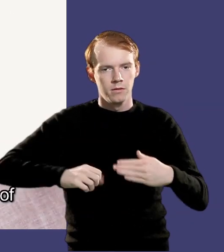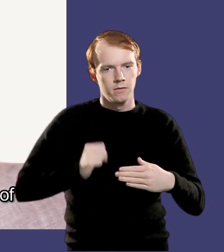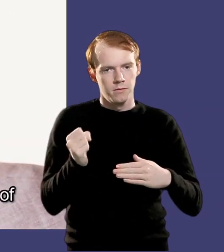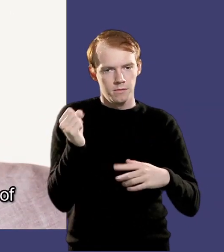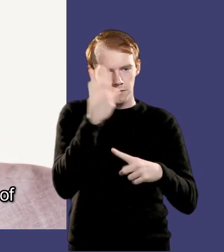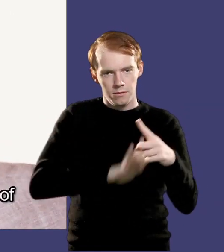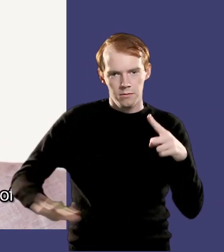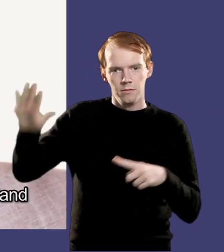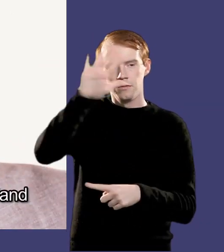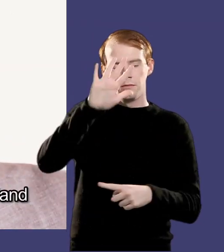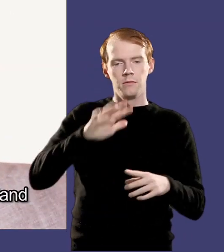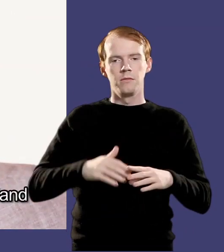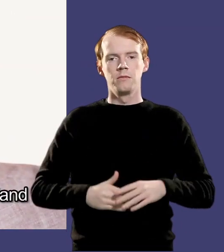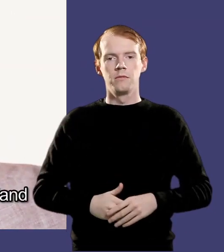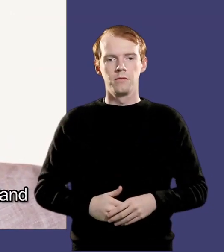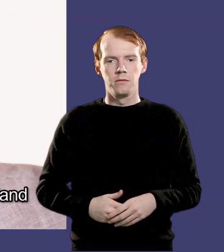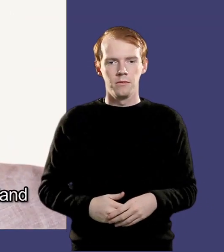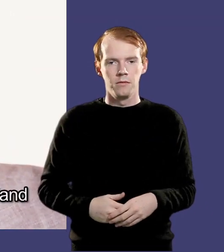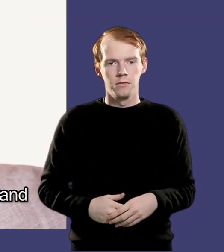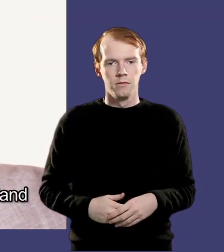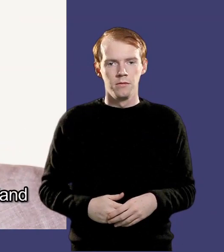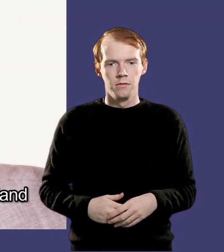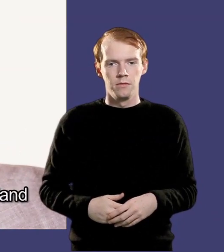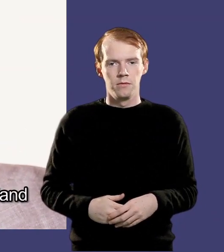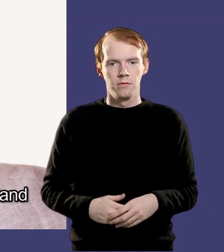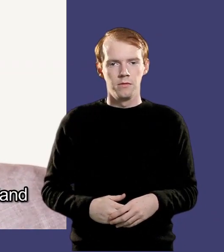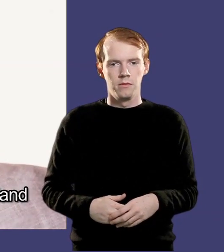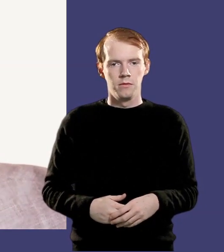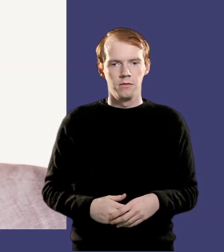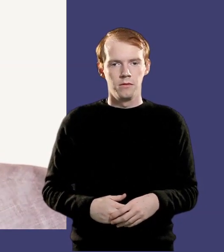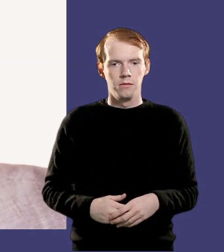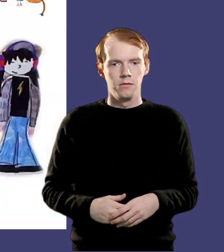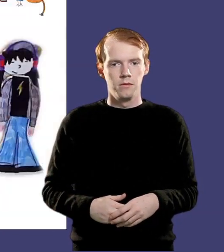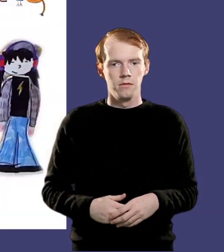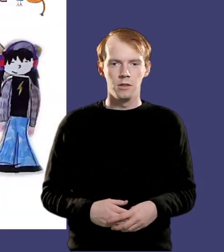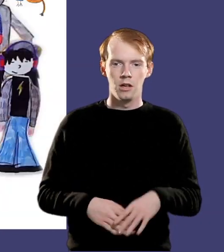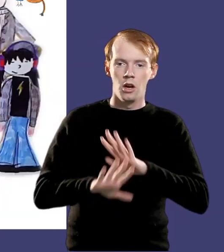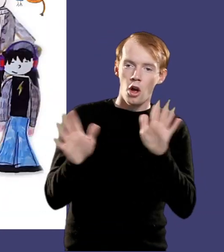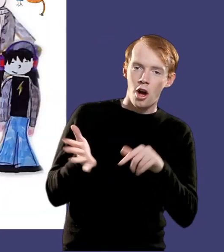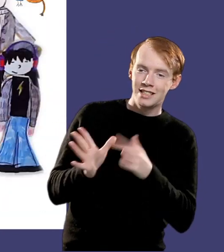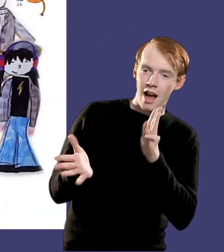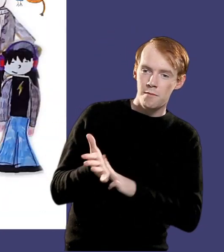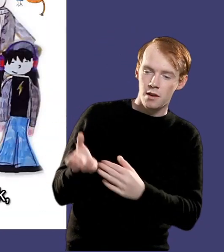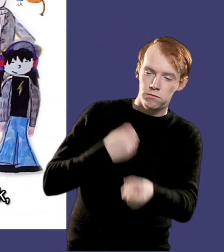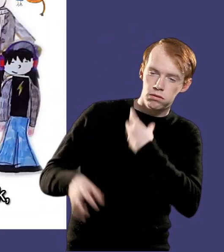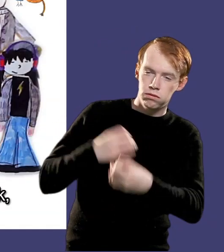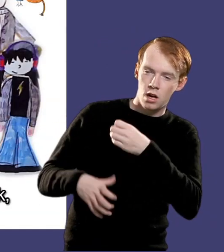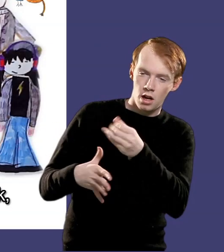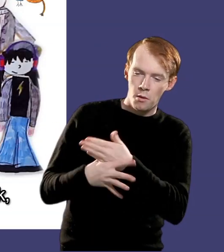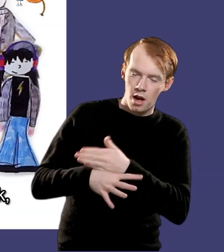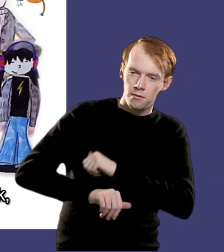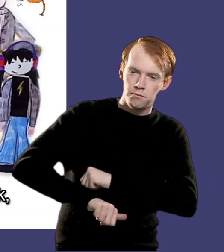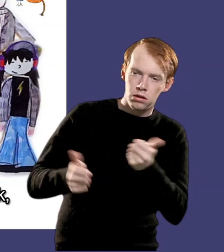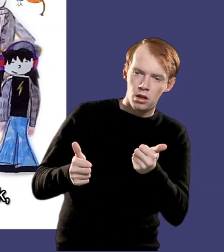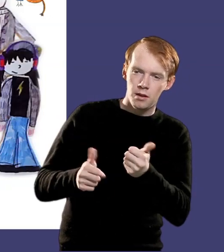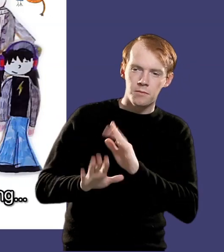the real difference in terms of improving the lives of children in Scotland. Oi Tam, thanks for telling us about your